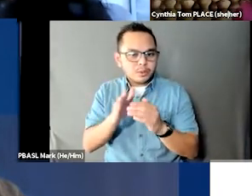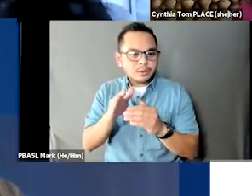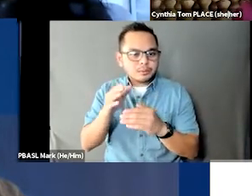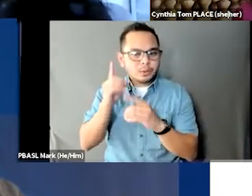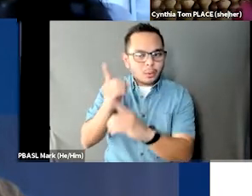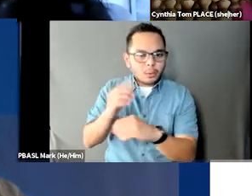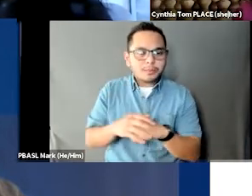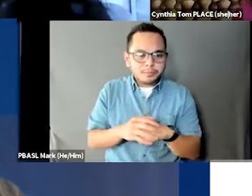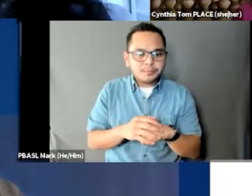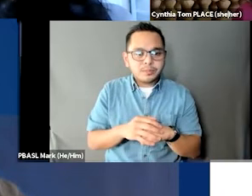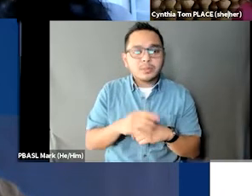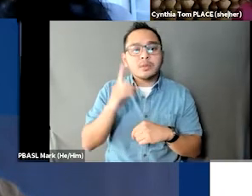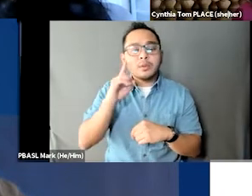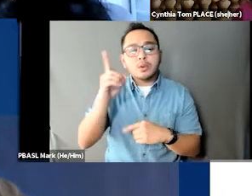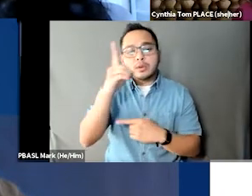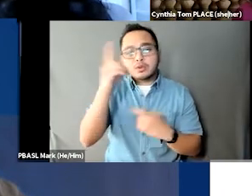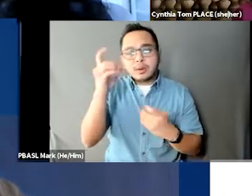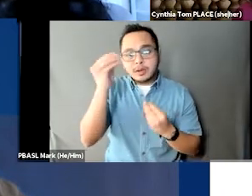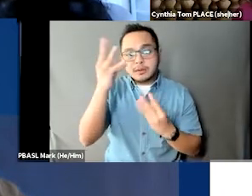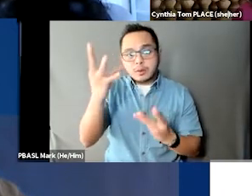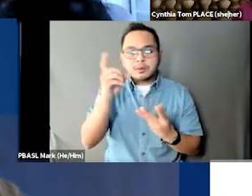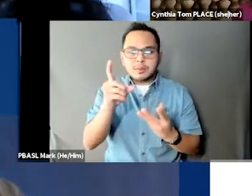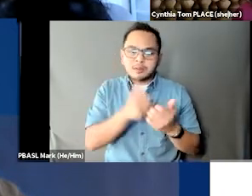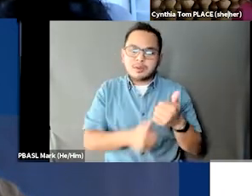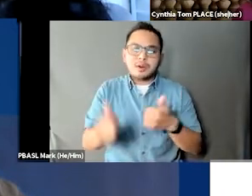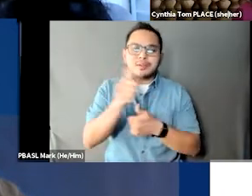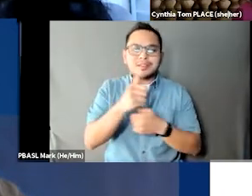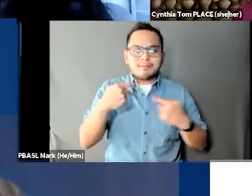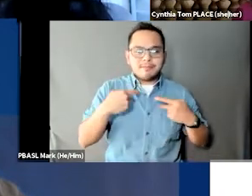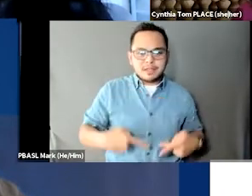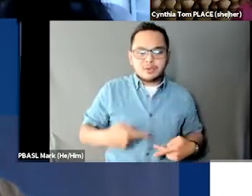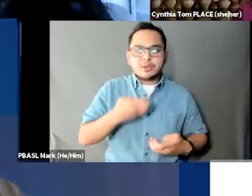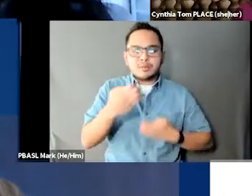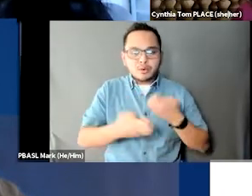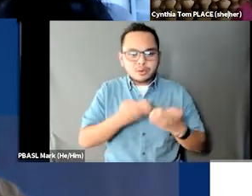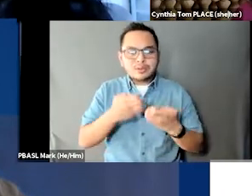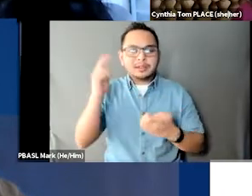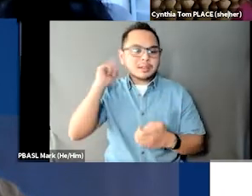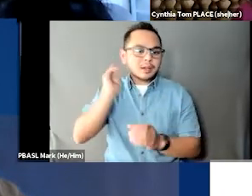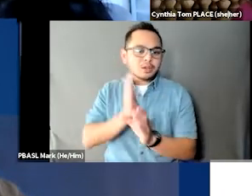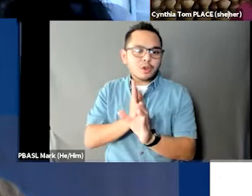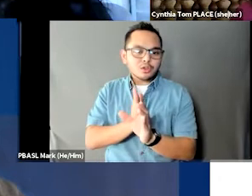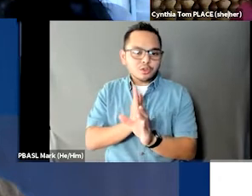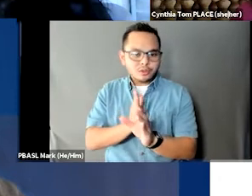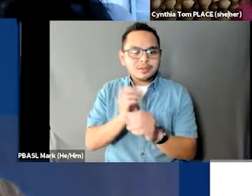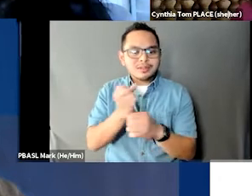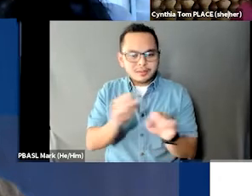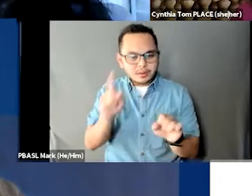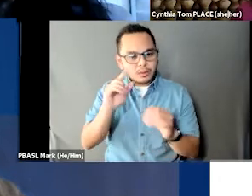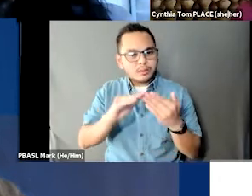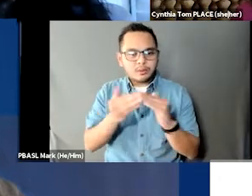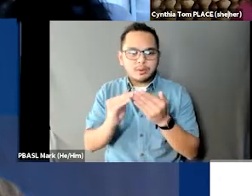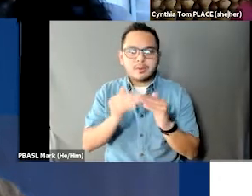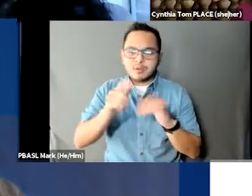to prioritize the physical, emotional, and psychological safety of our communities and work to build a sense of control